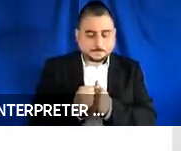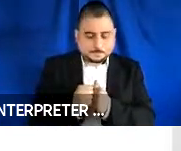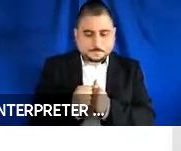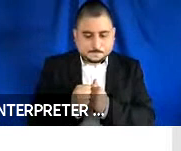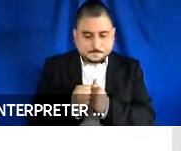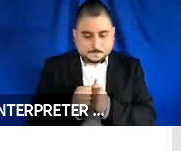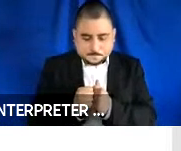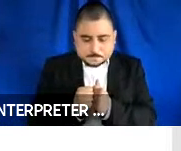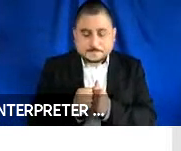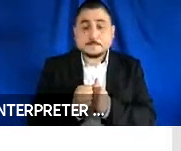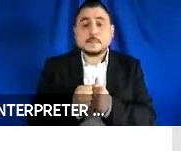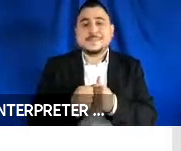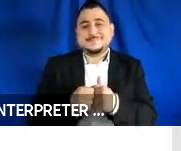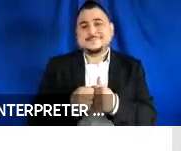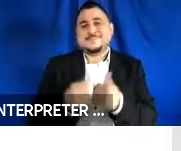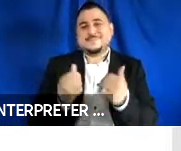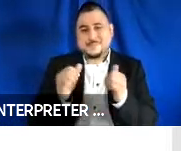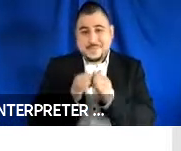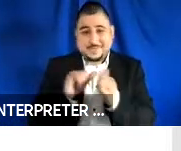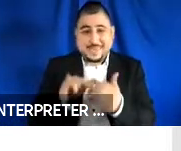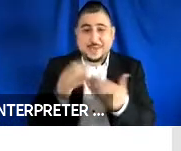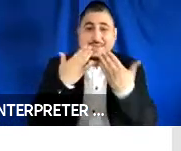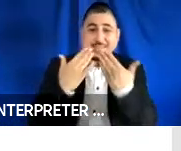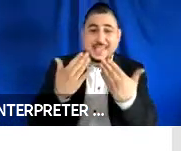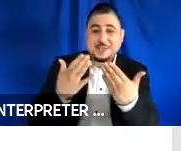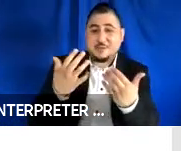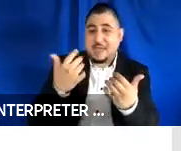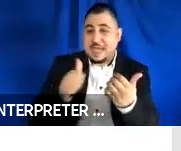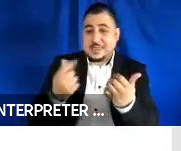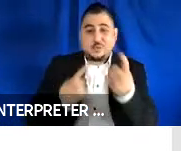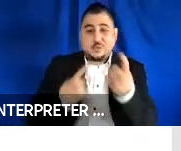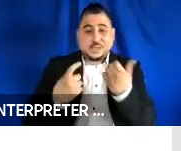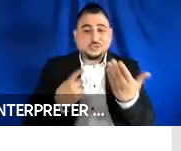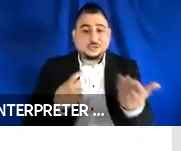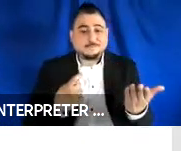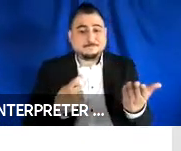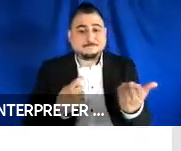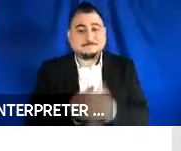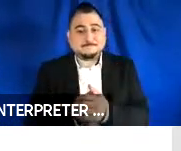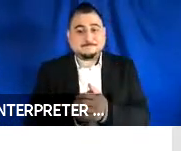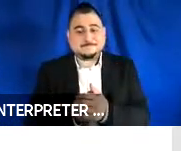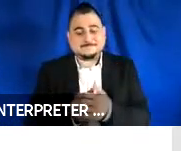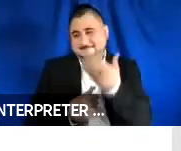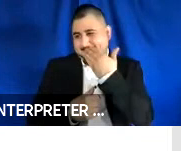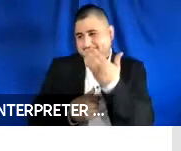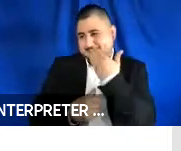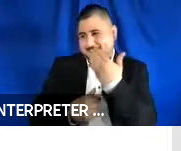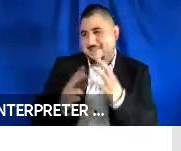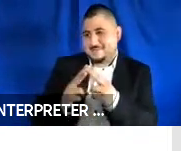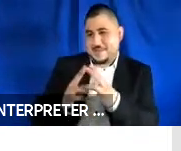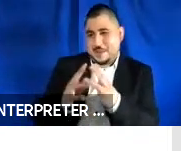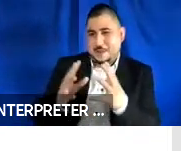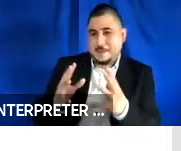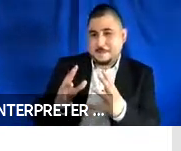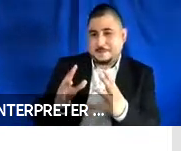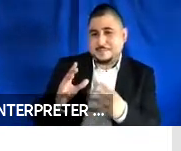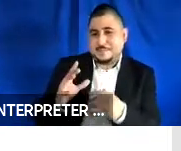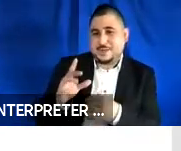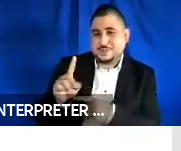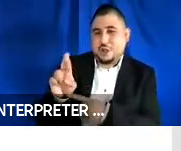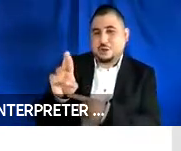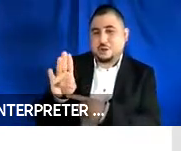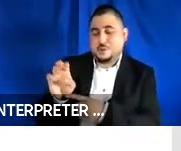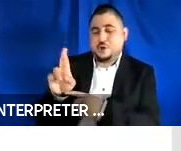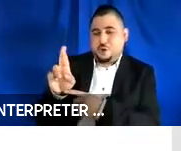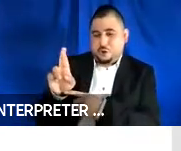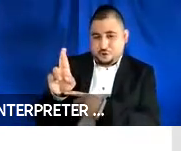So with that, I'd like to say thank you and take any questions. Thank you very much, Dr. Brewer. This is Bruce again. I'm only